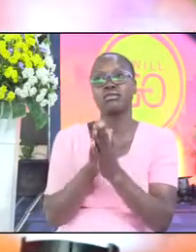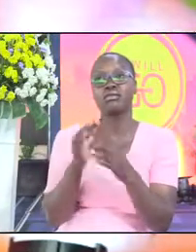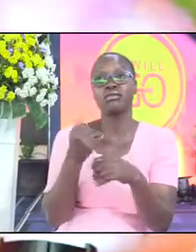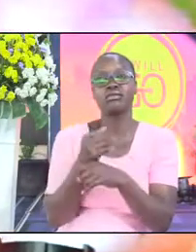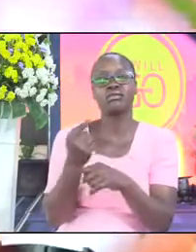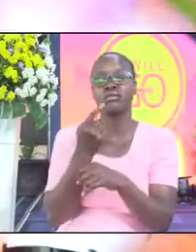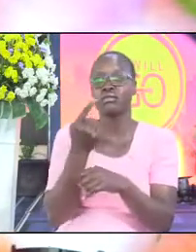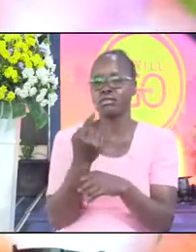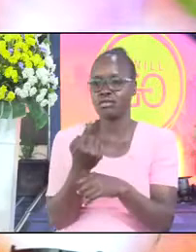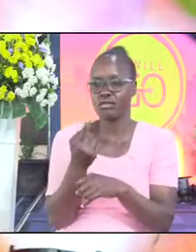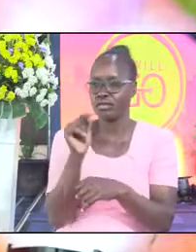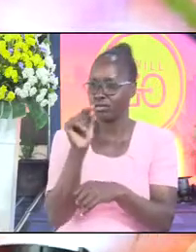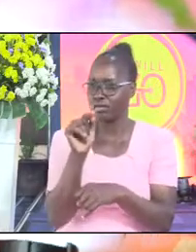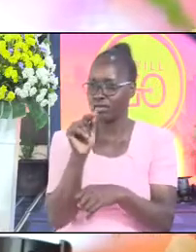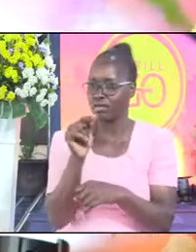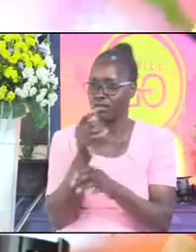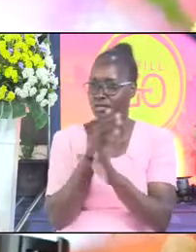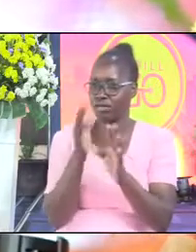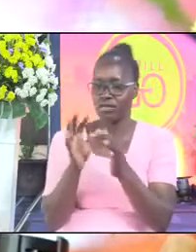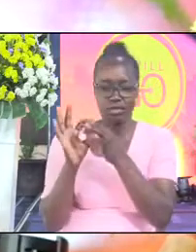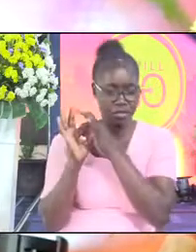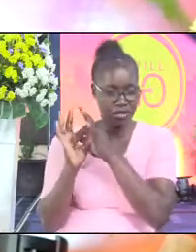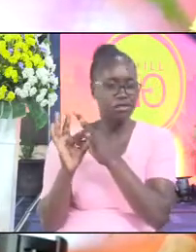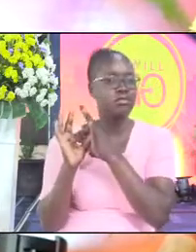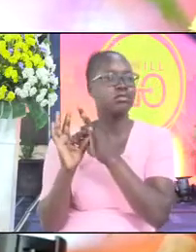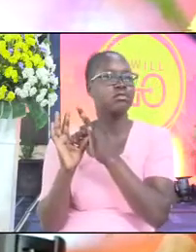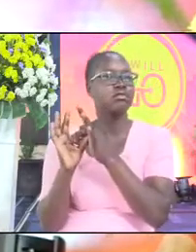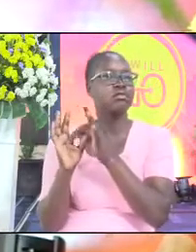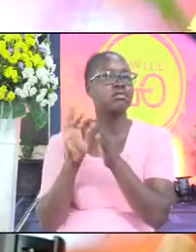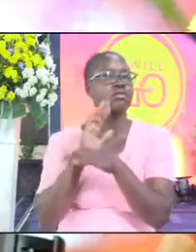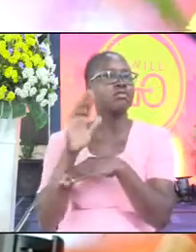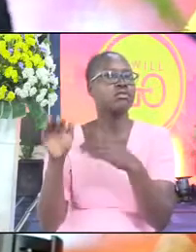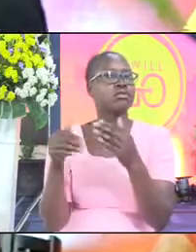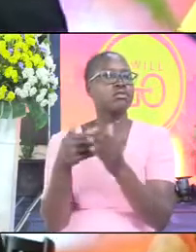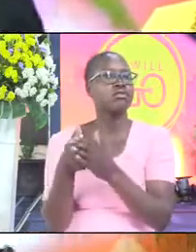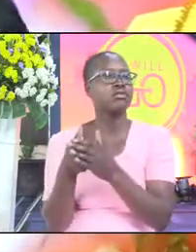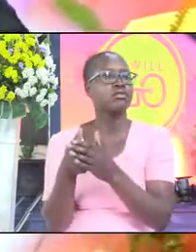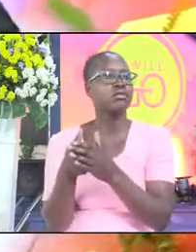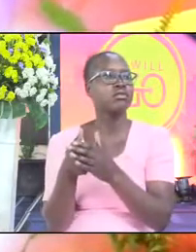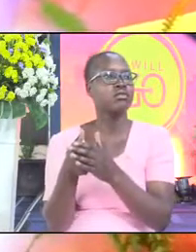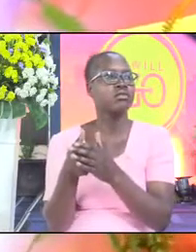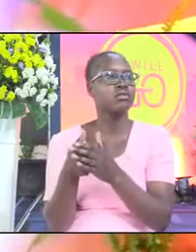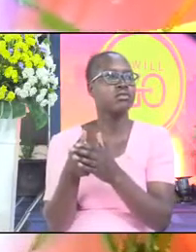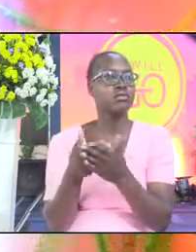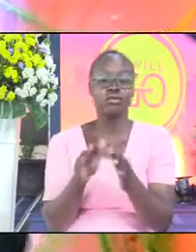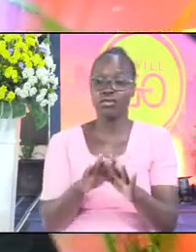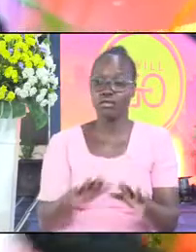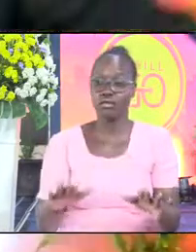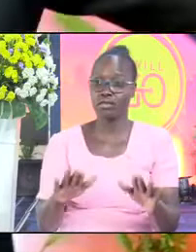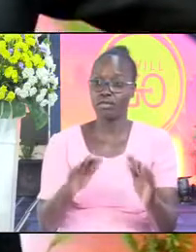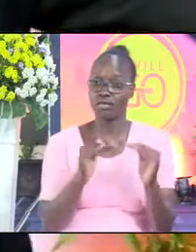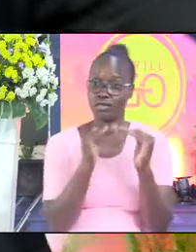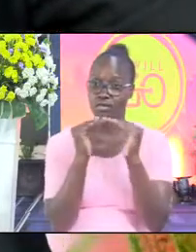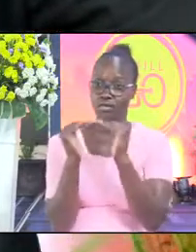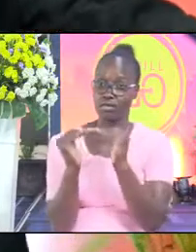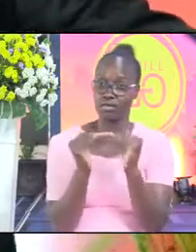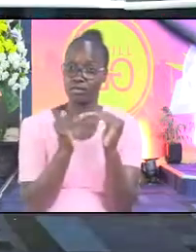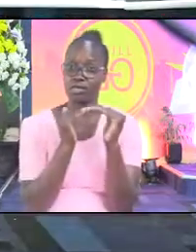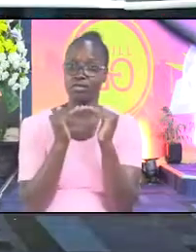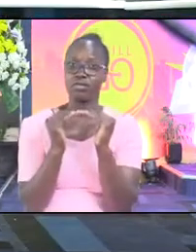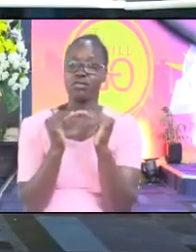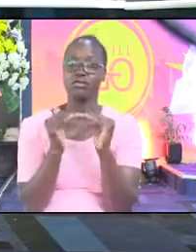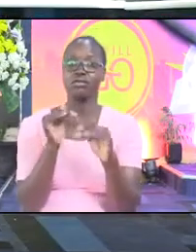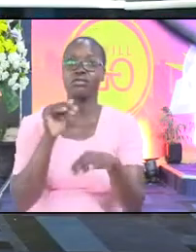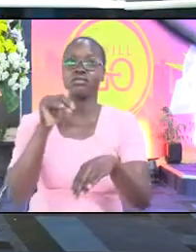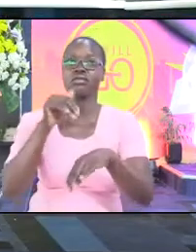one culture, Christian culture. And all the ground is level